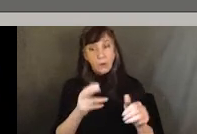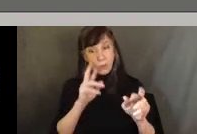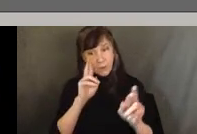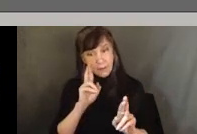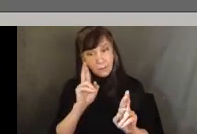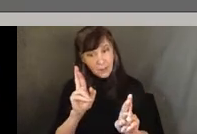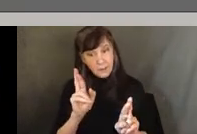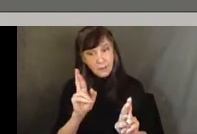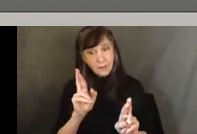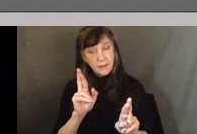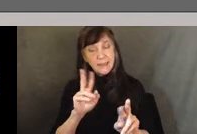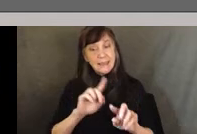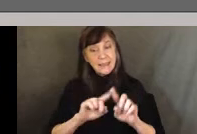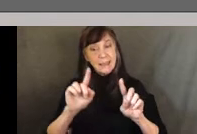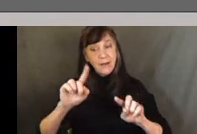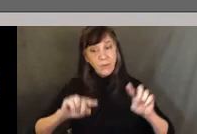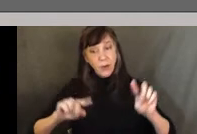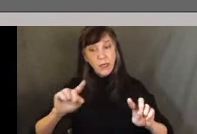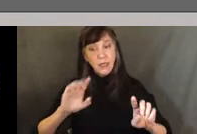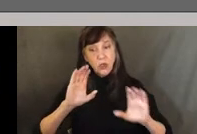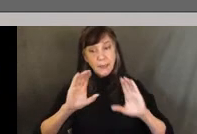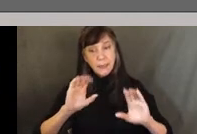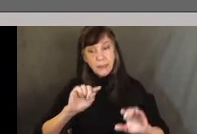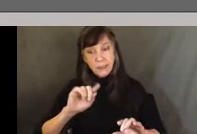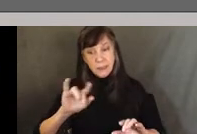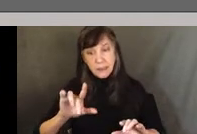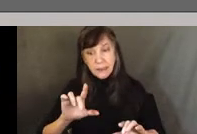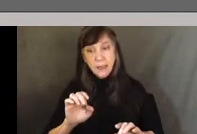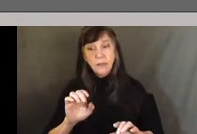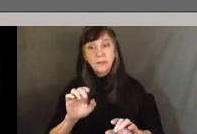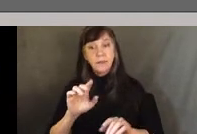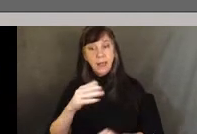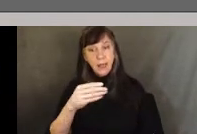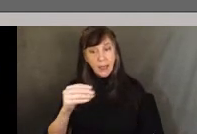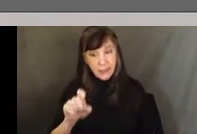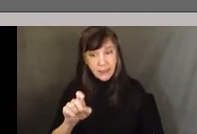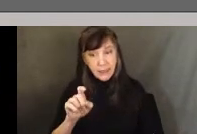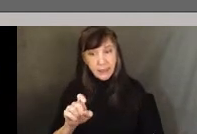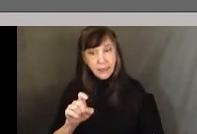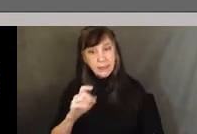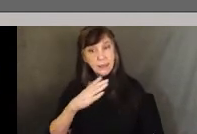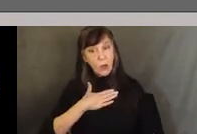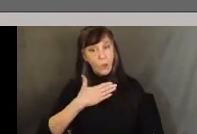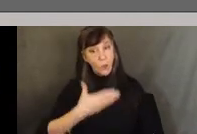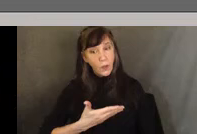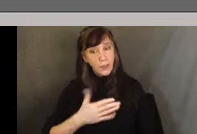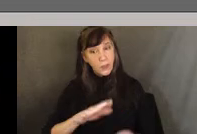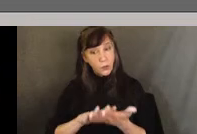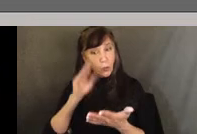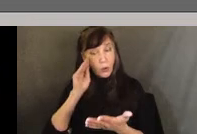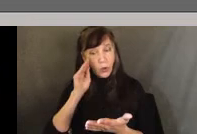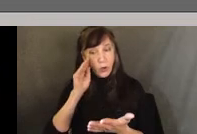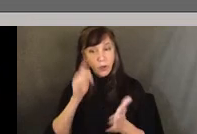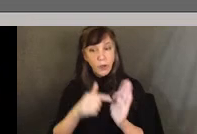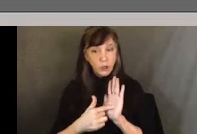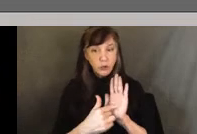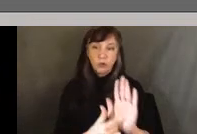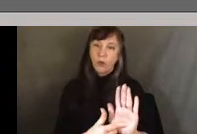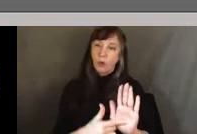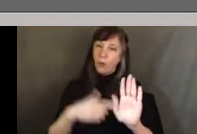Respecting that people have different communication styles and needs. The willingness to learn those is a good